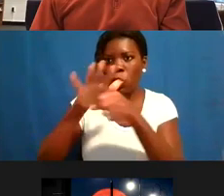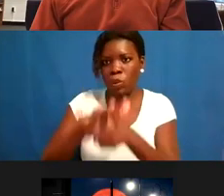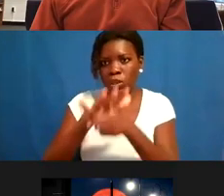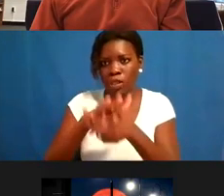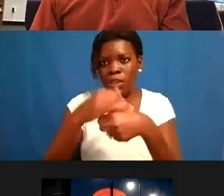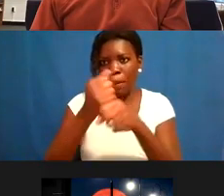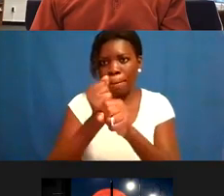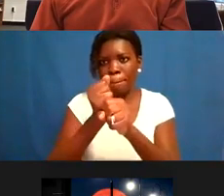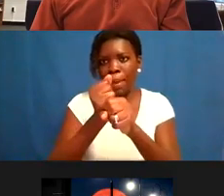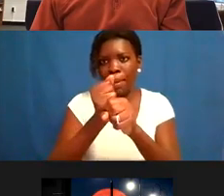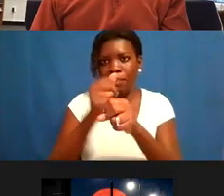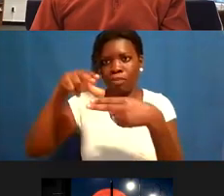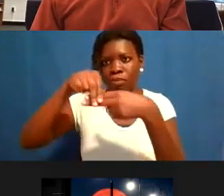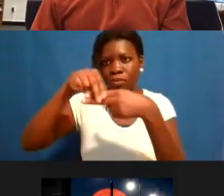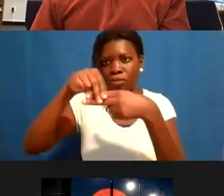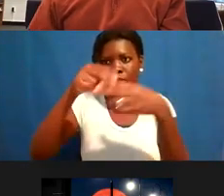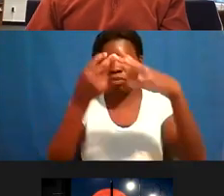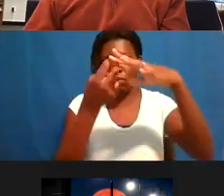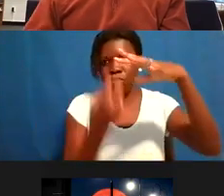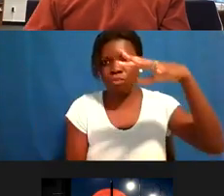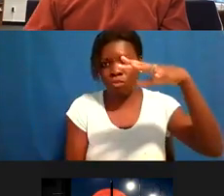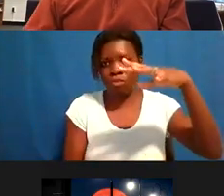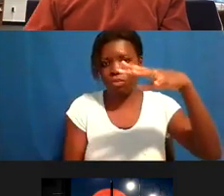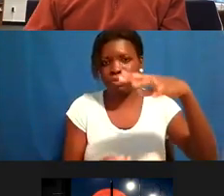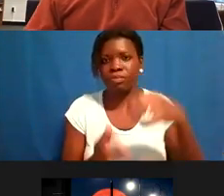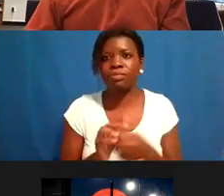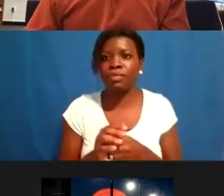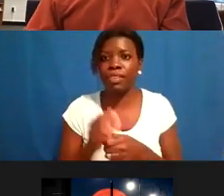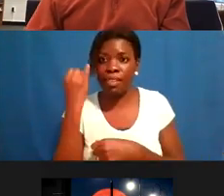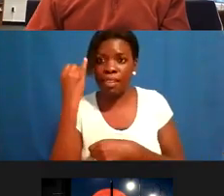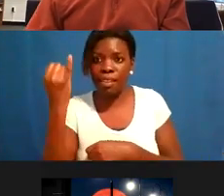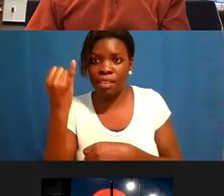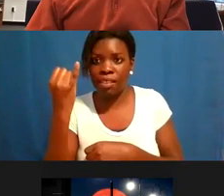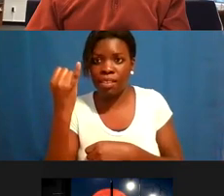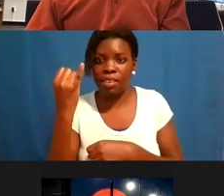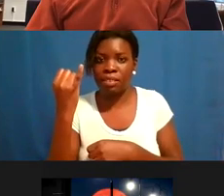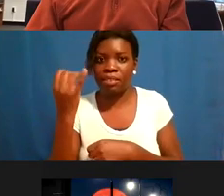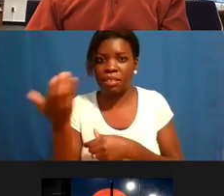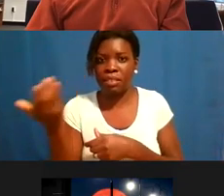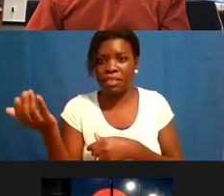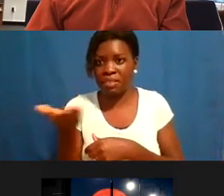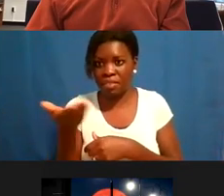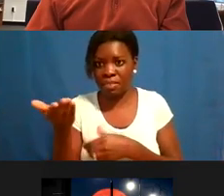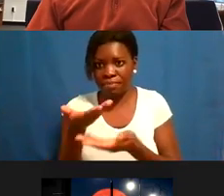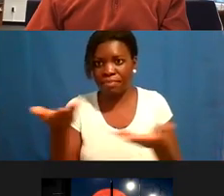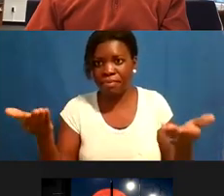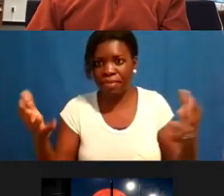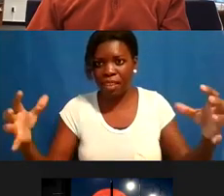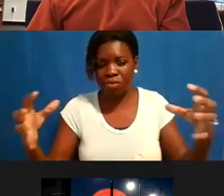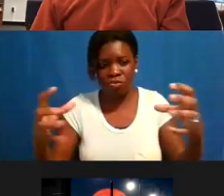the paper clips fall through the surface. Okay, so this idea of things coming together on the top